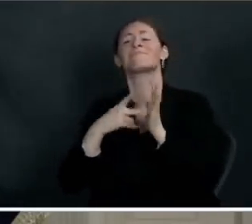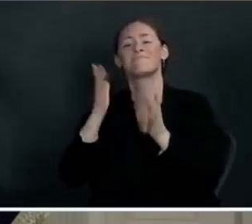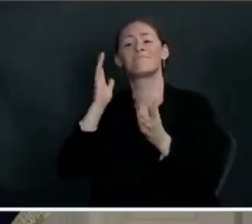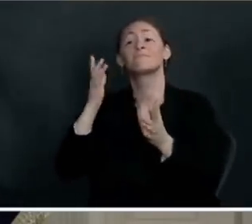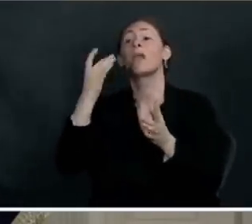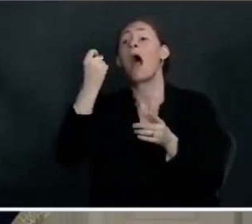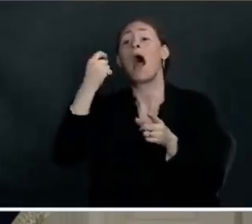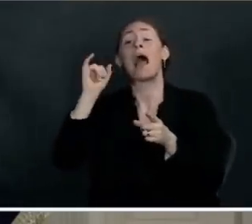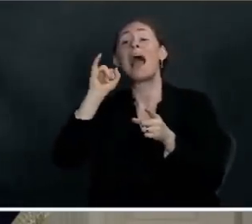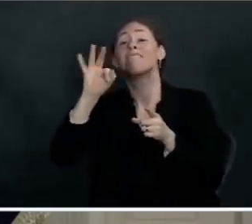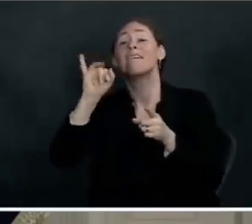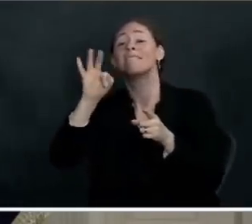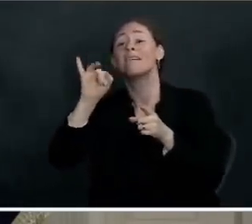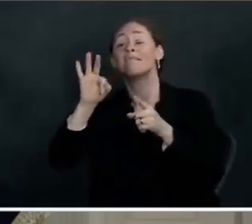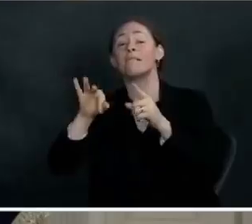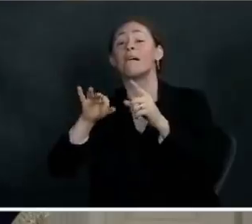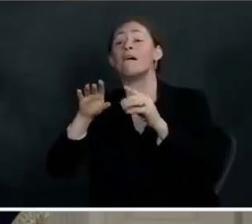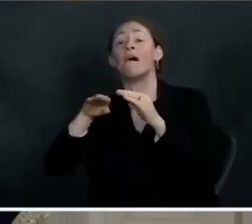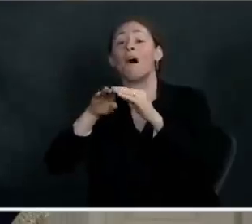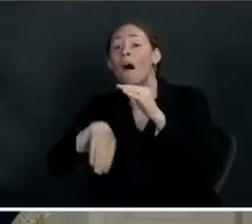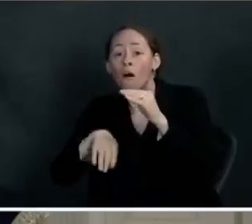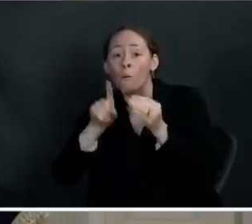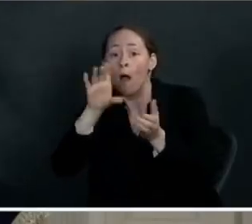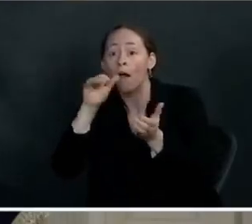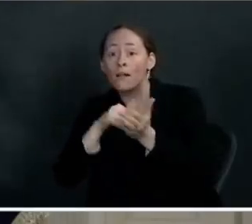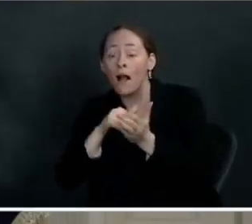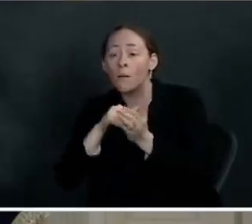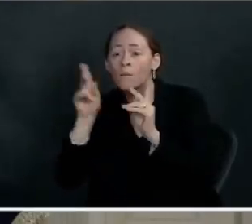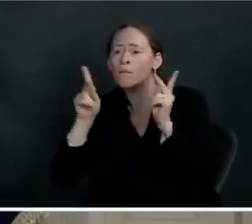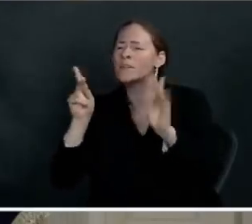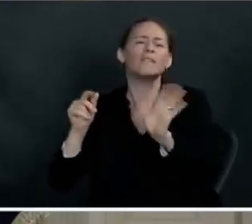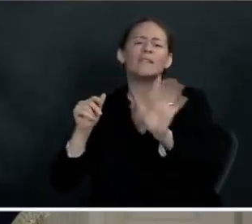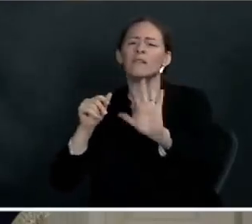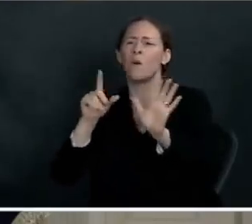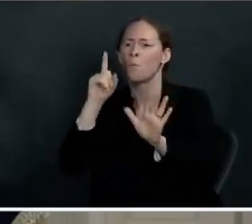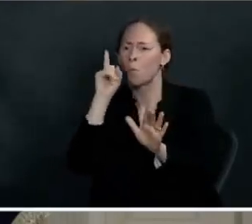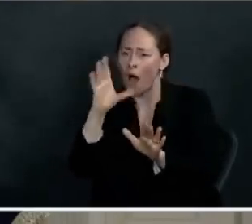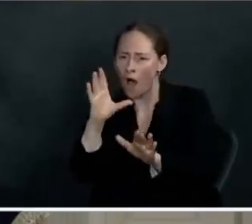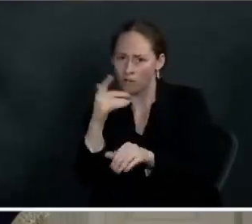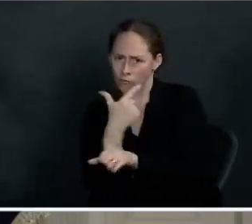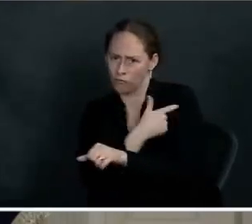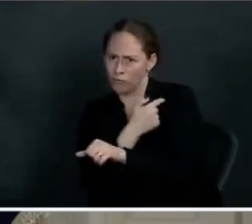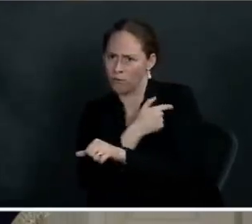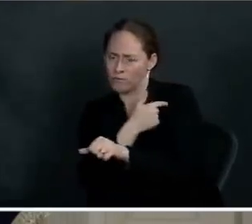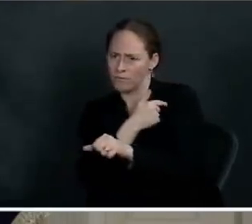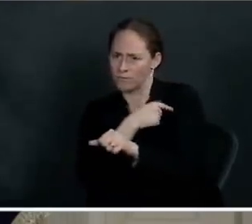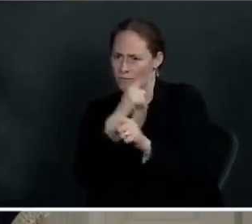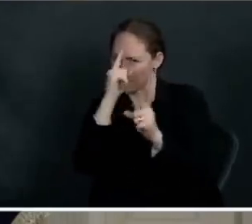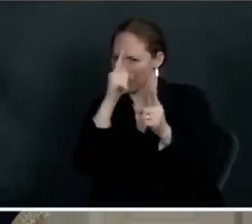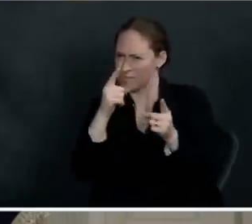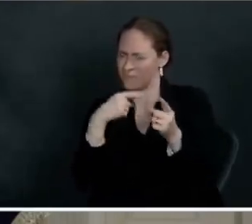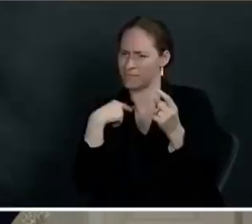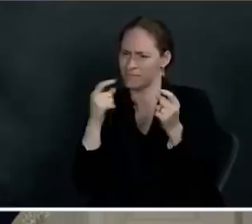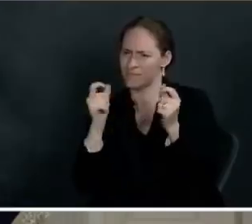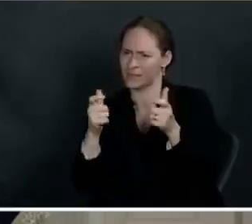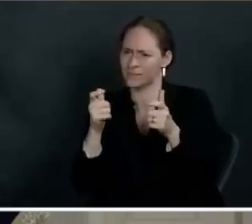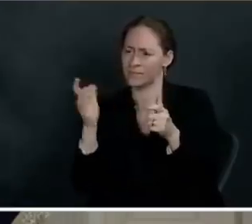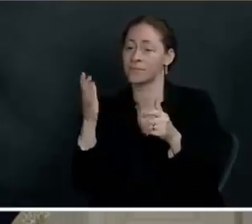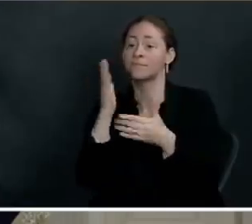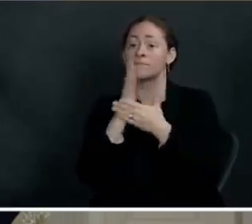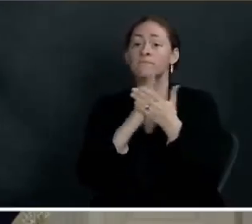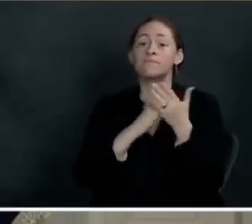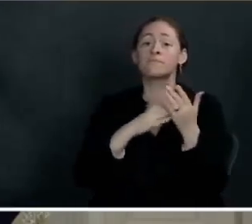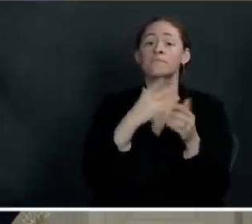100 shots. And it means somewhere between 60, maybe less, maybe more, million people will have because it requires 2